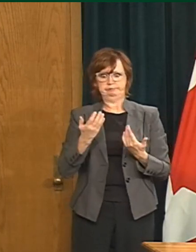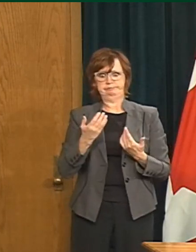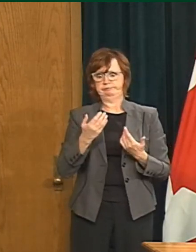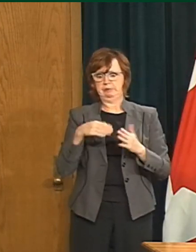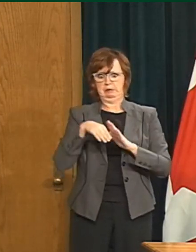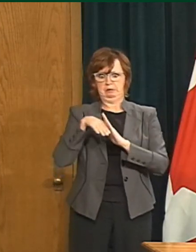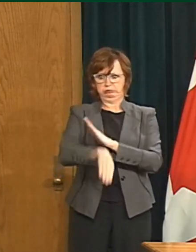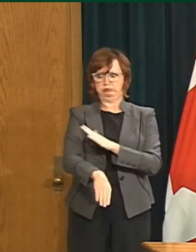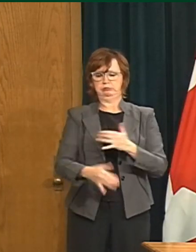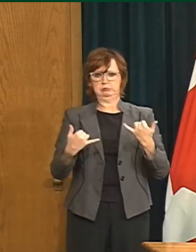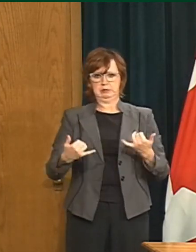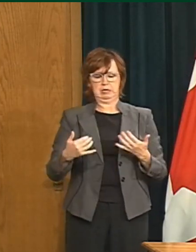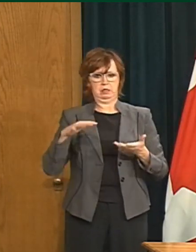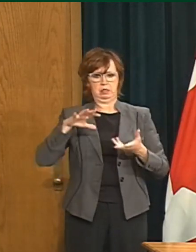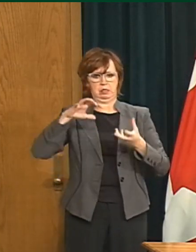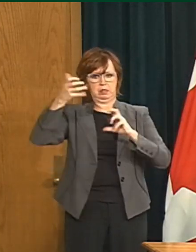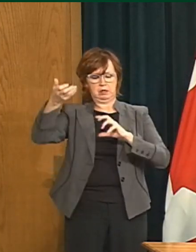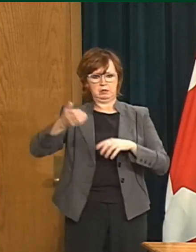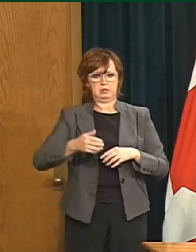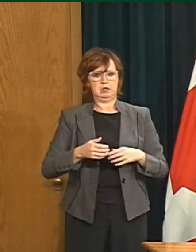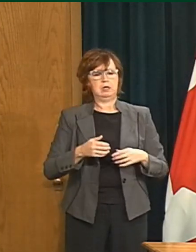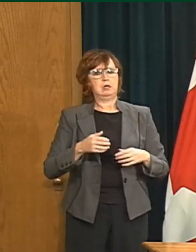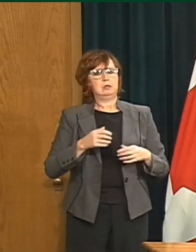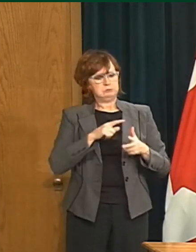ultimately be best poised to